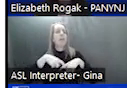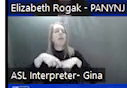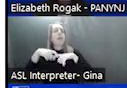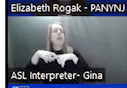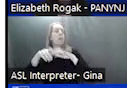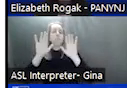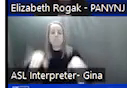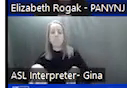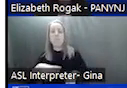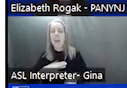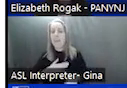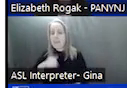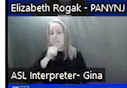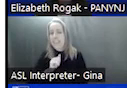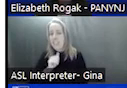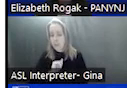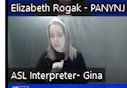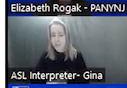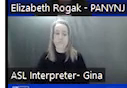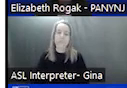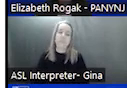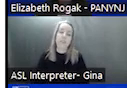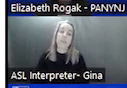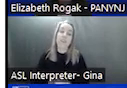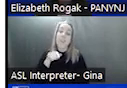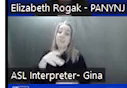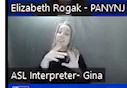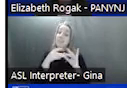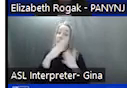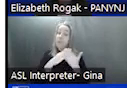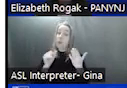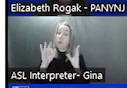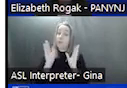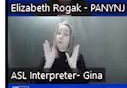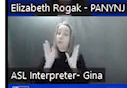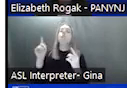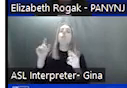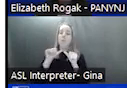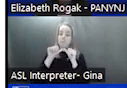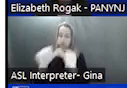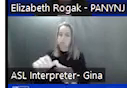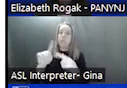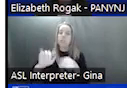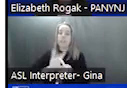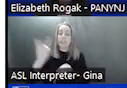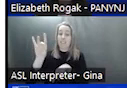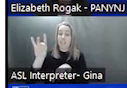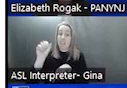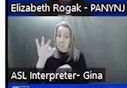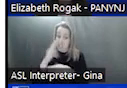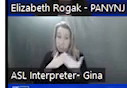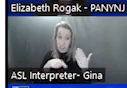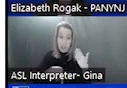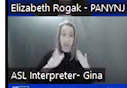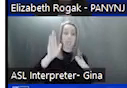those gaps. This comment portion of the meeting lasts until 8 p.m. If speakers are still waiting as that